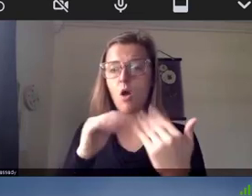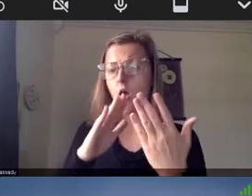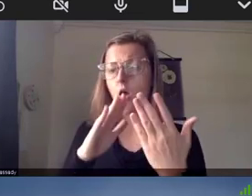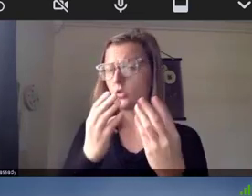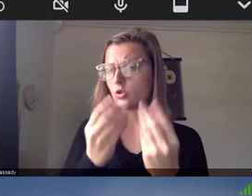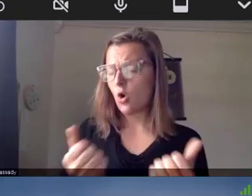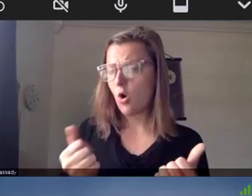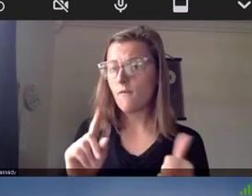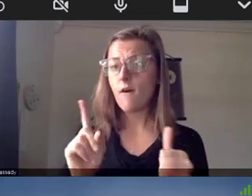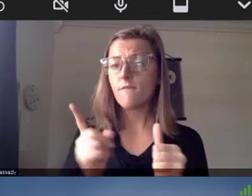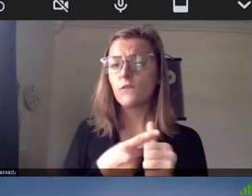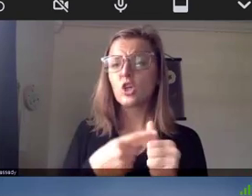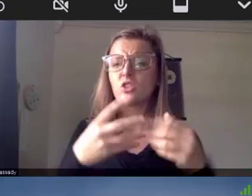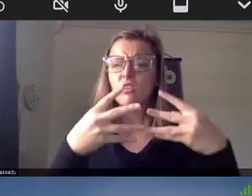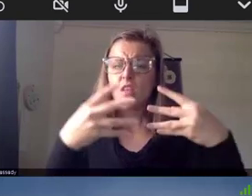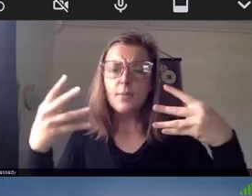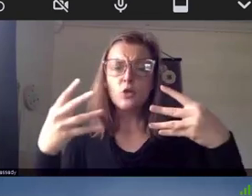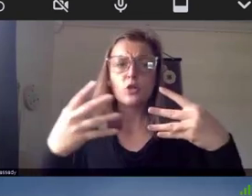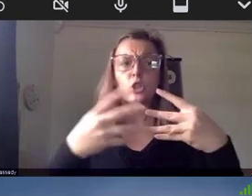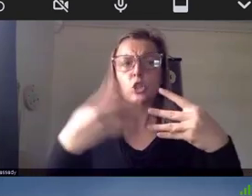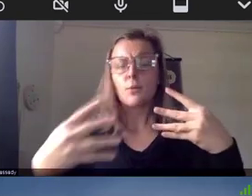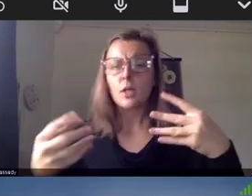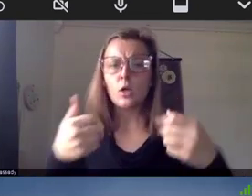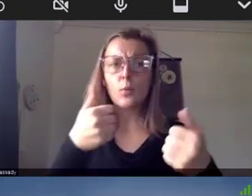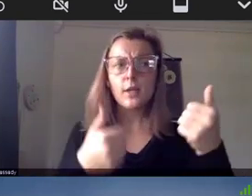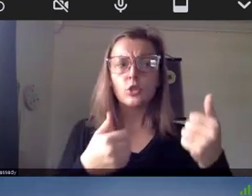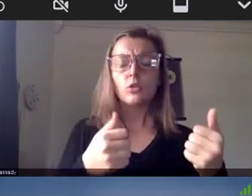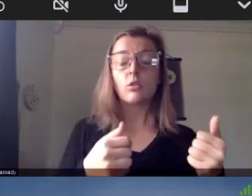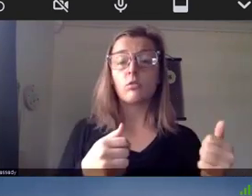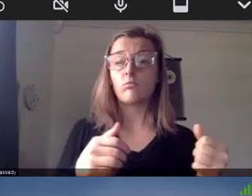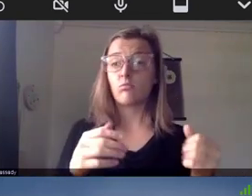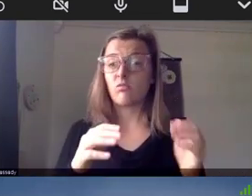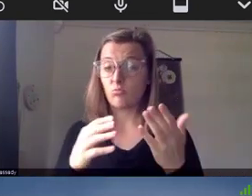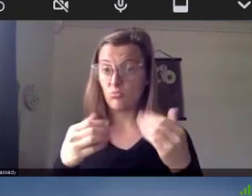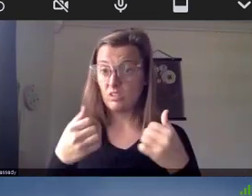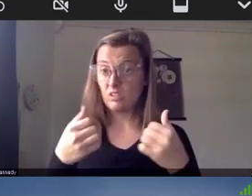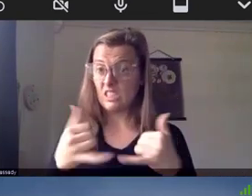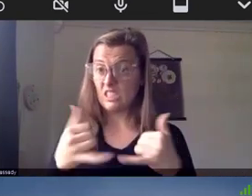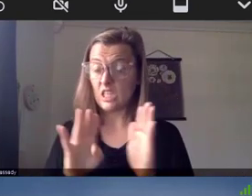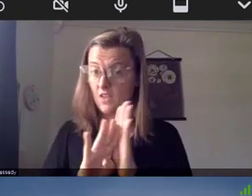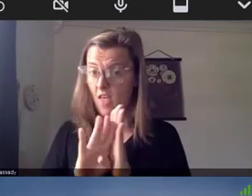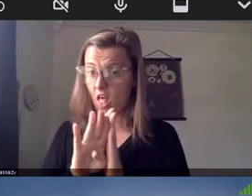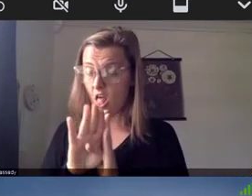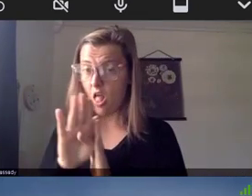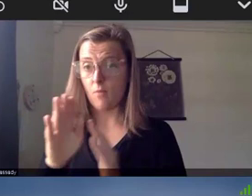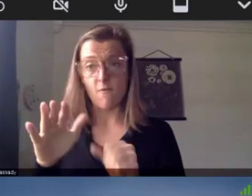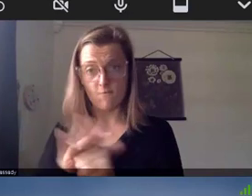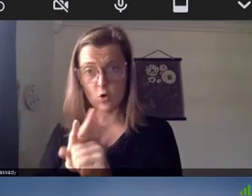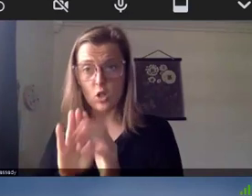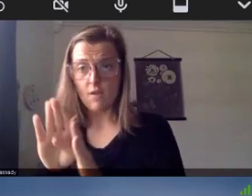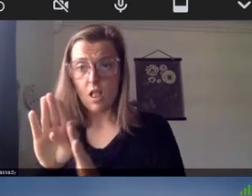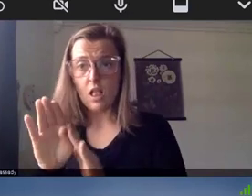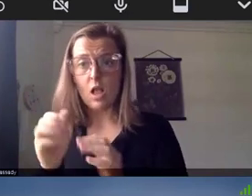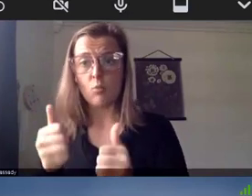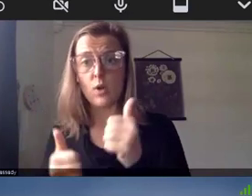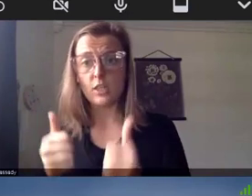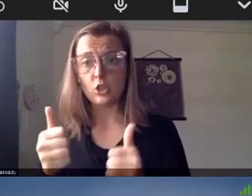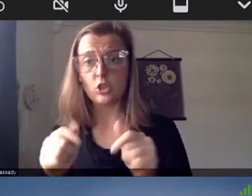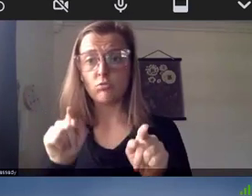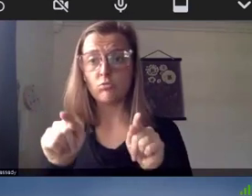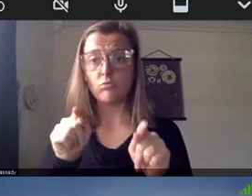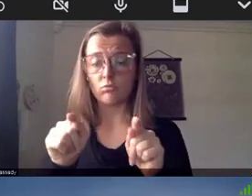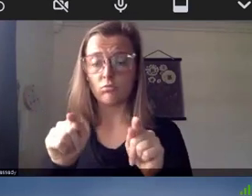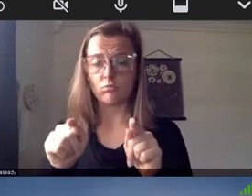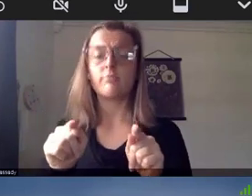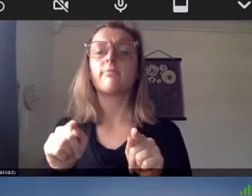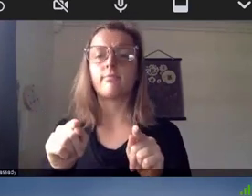fully developed. And once we know that, then we can pick the right Nusselt number correlation. So if we